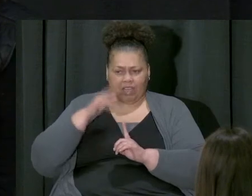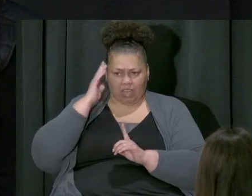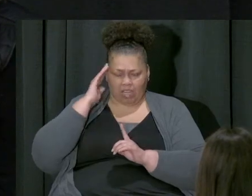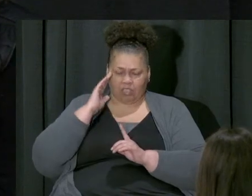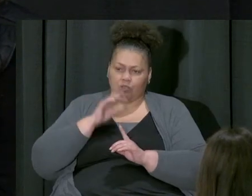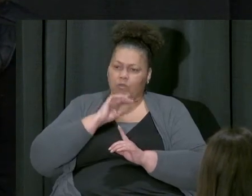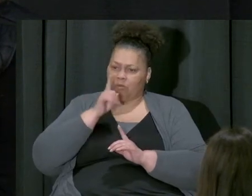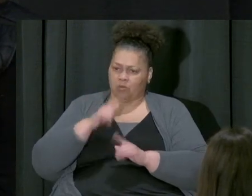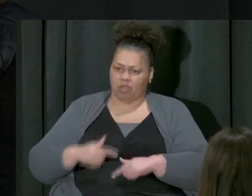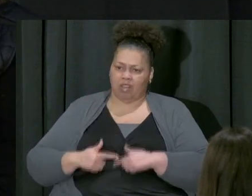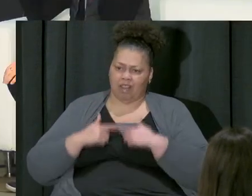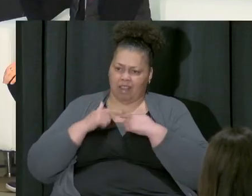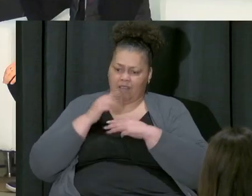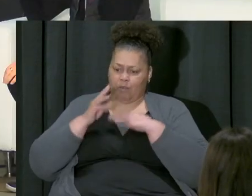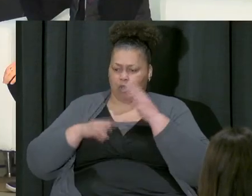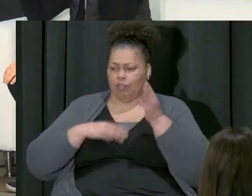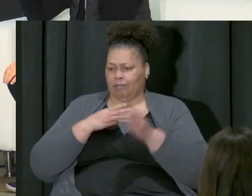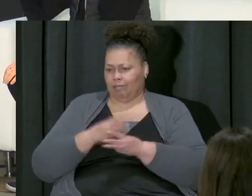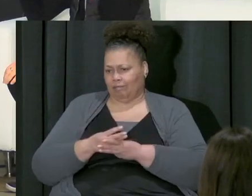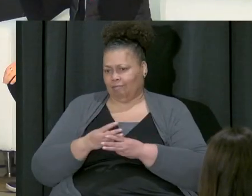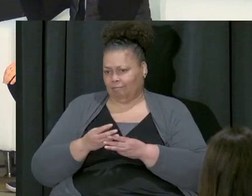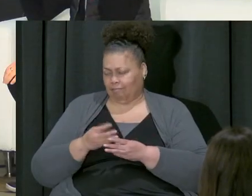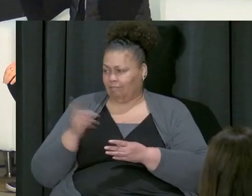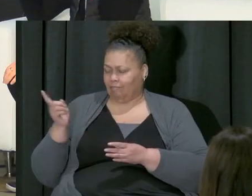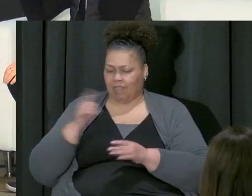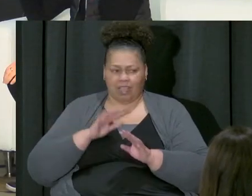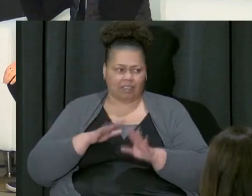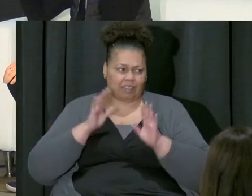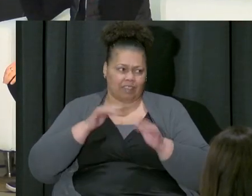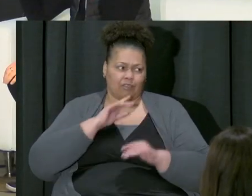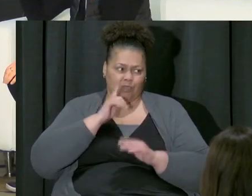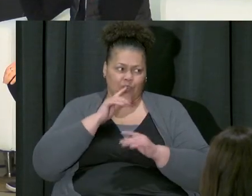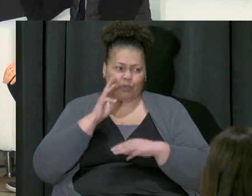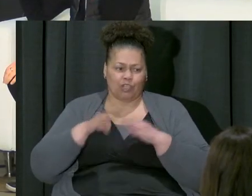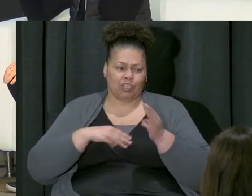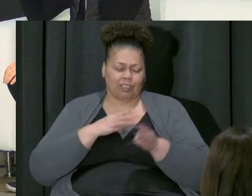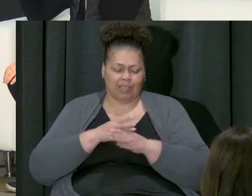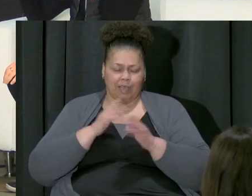world. Excellent, real world application that we can use. Mm-hmm. So